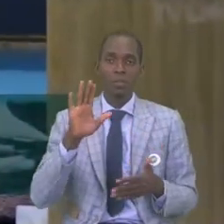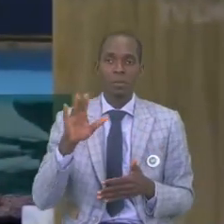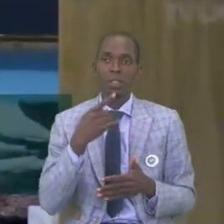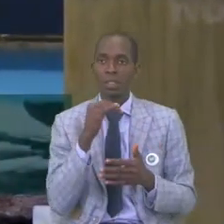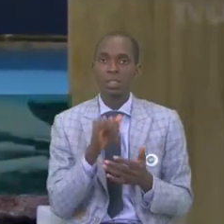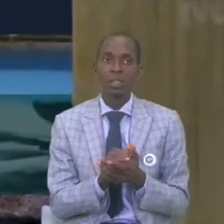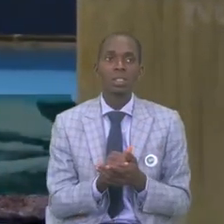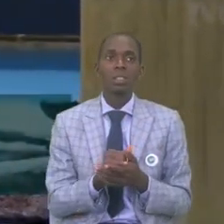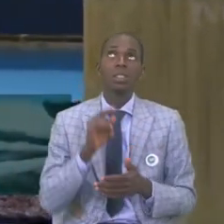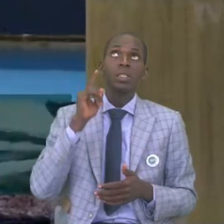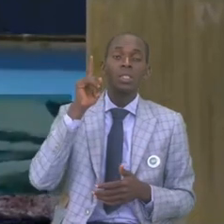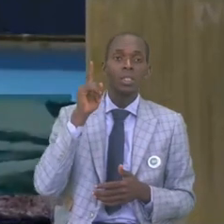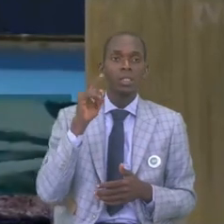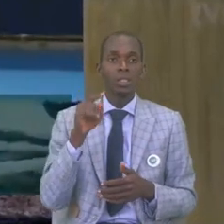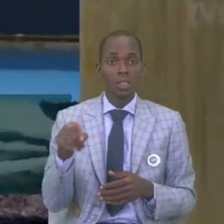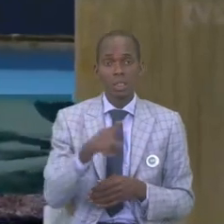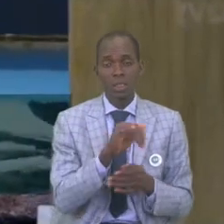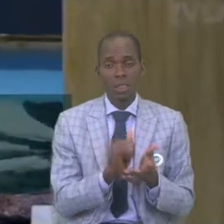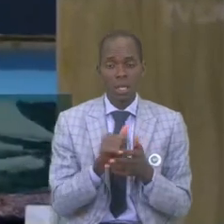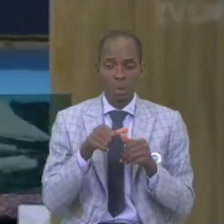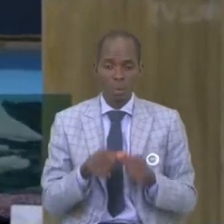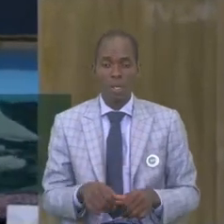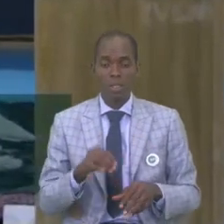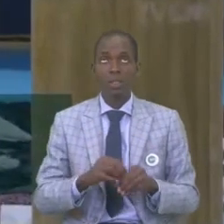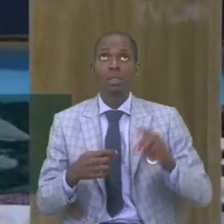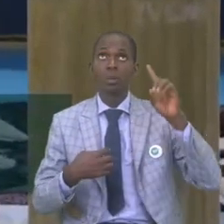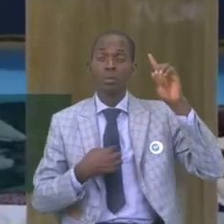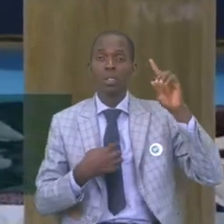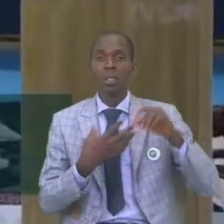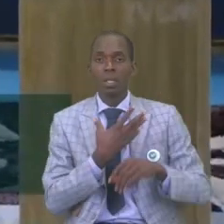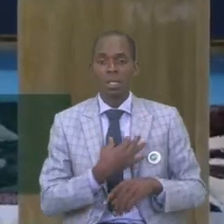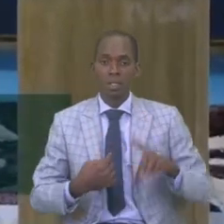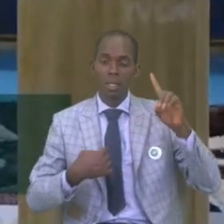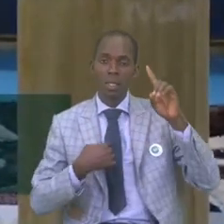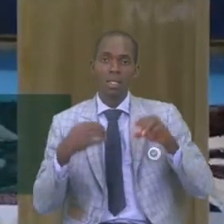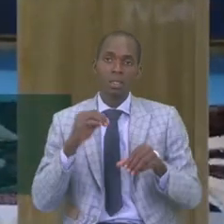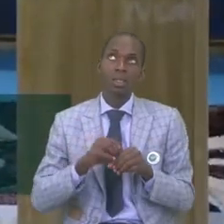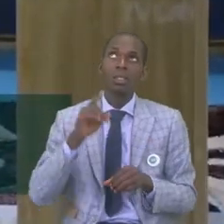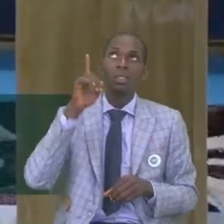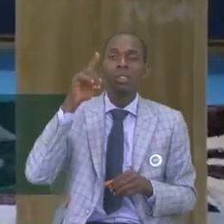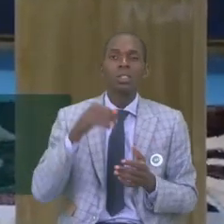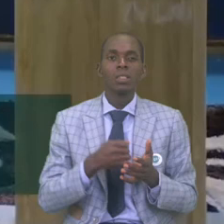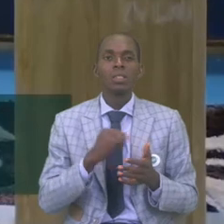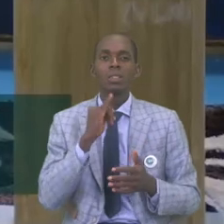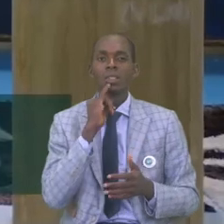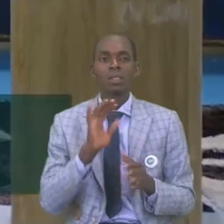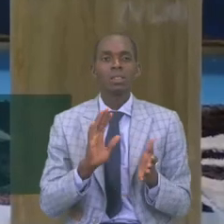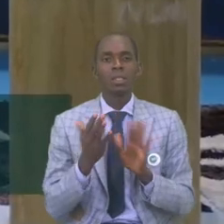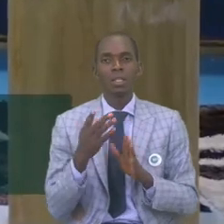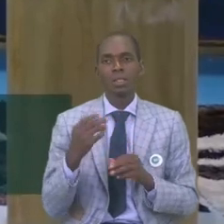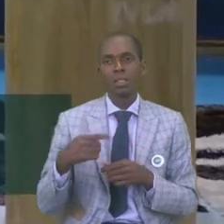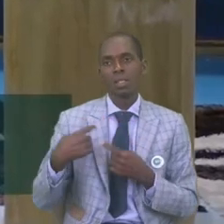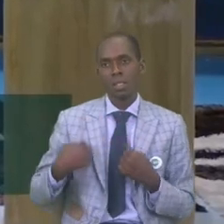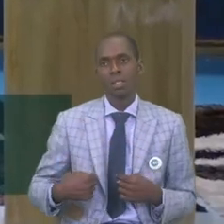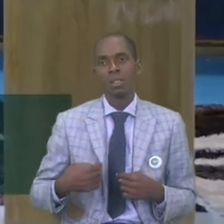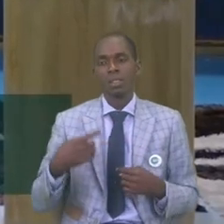that abideth in me, and I in him. It's like the heart abiding in